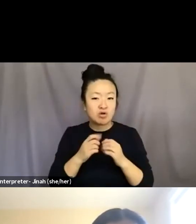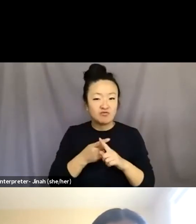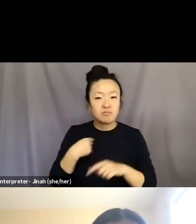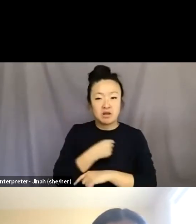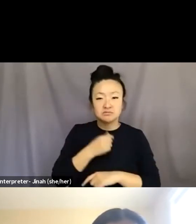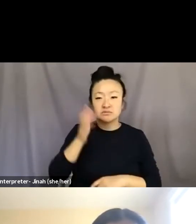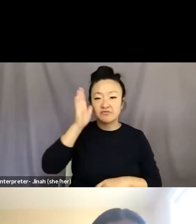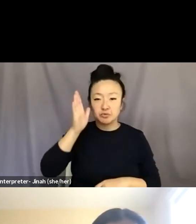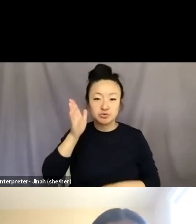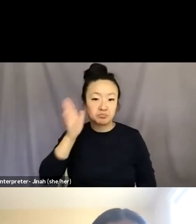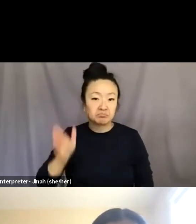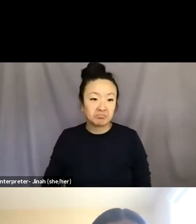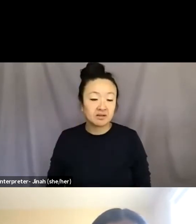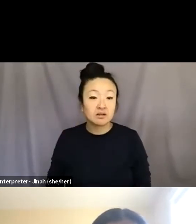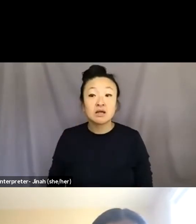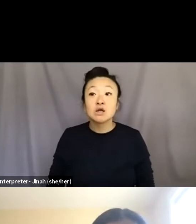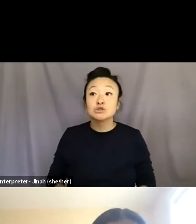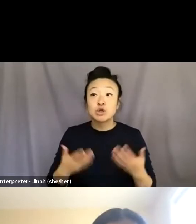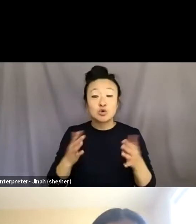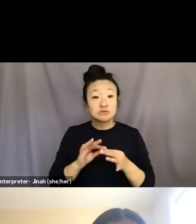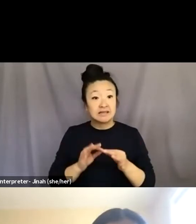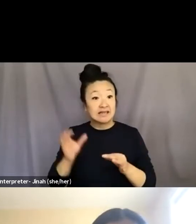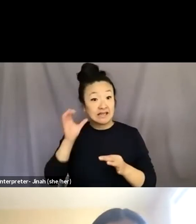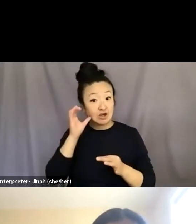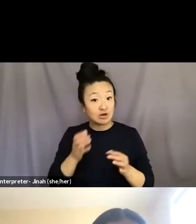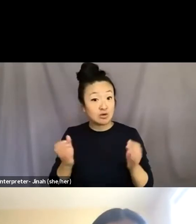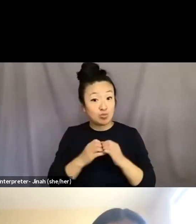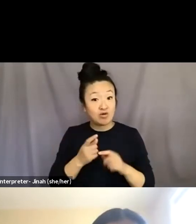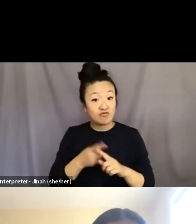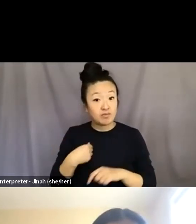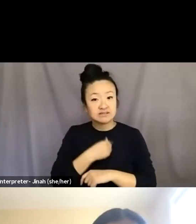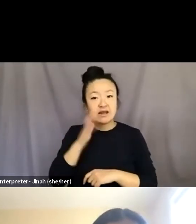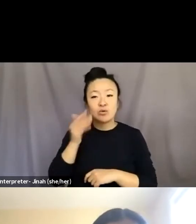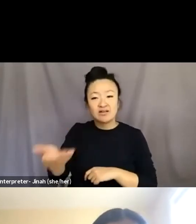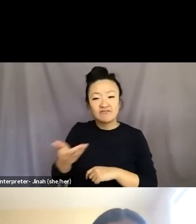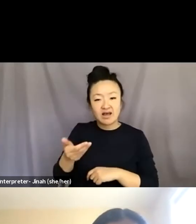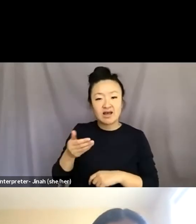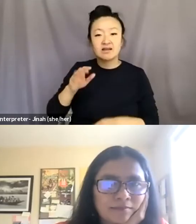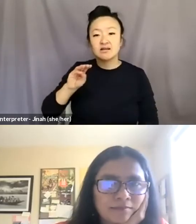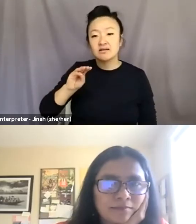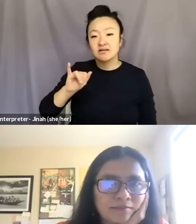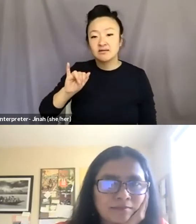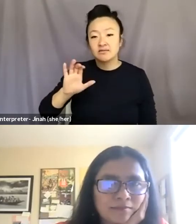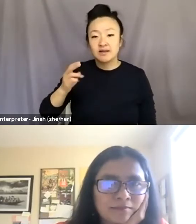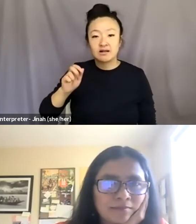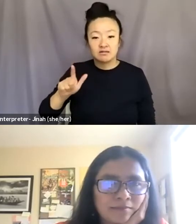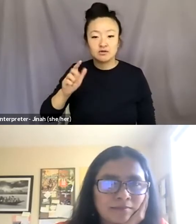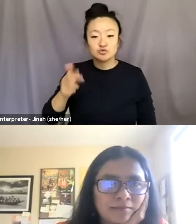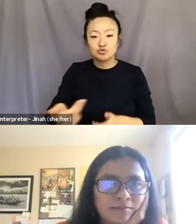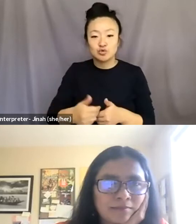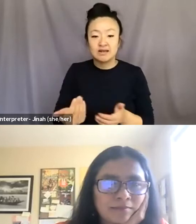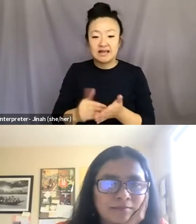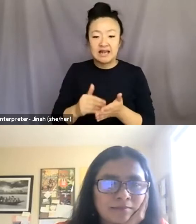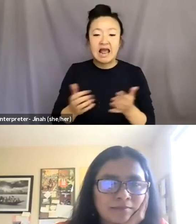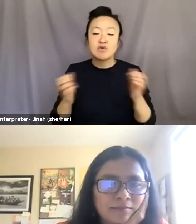the future. And speaking of hearing much more from us, I'm going to invite Michael to join us back on the screen. I have some more questions